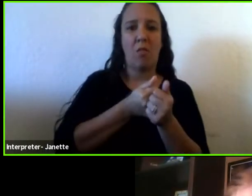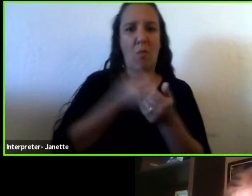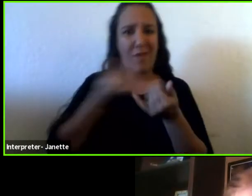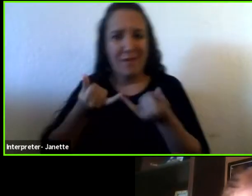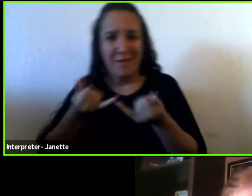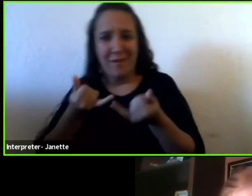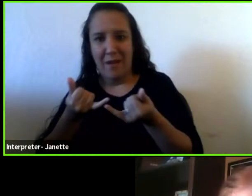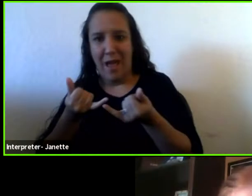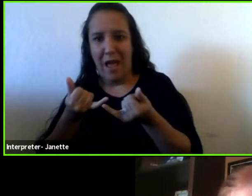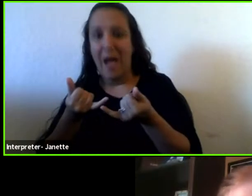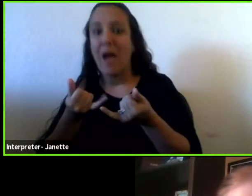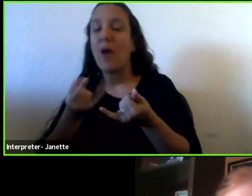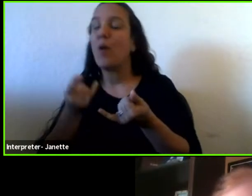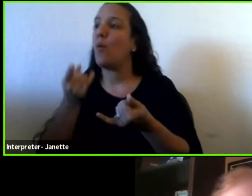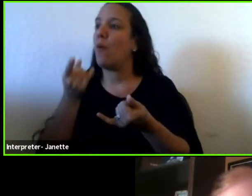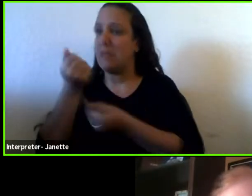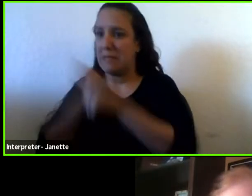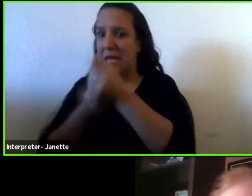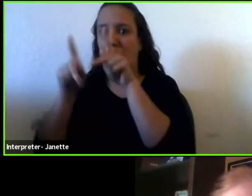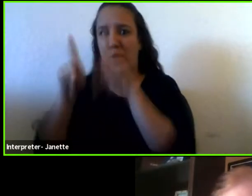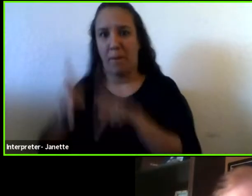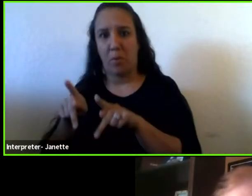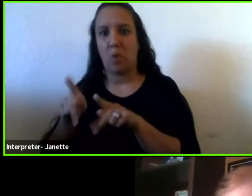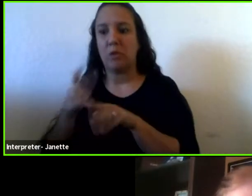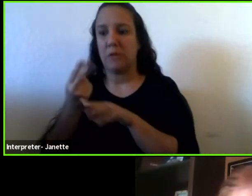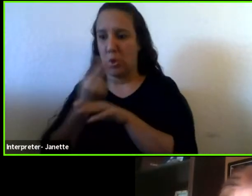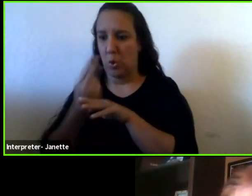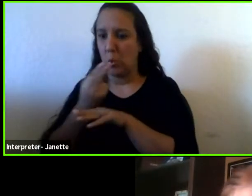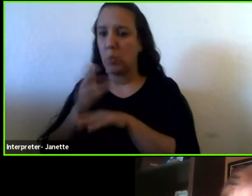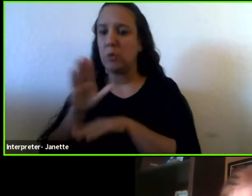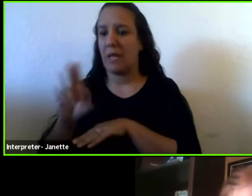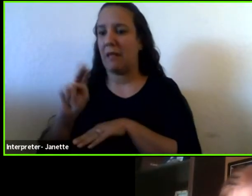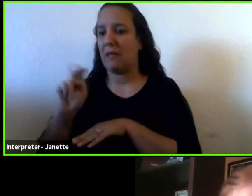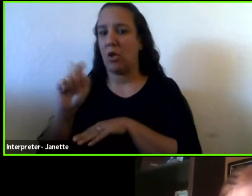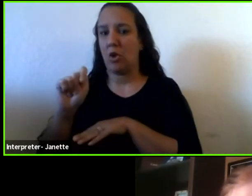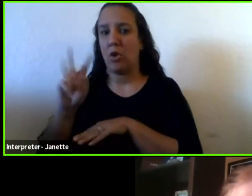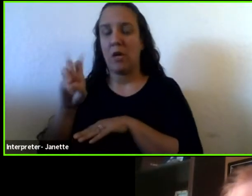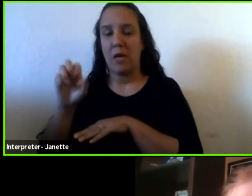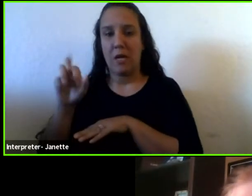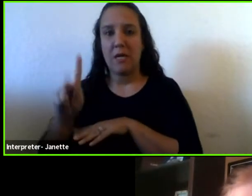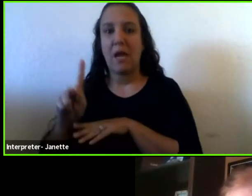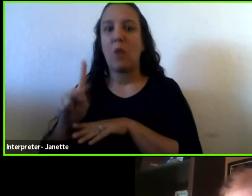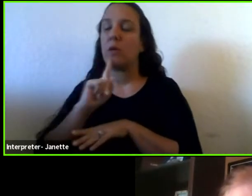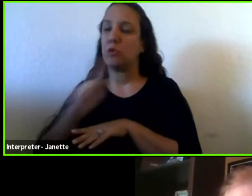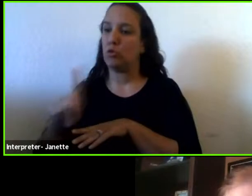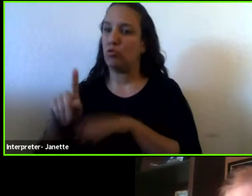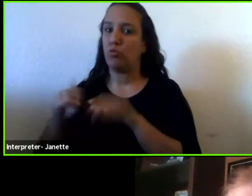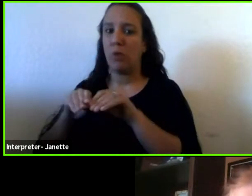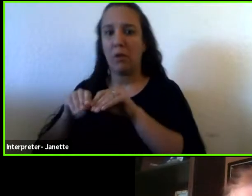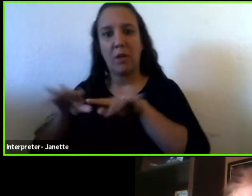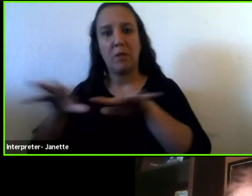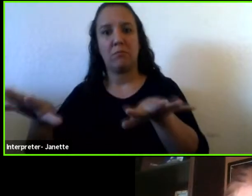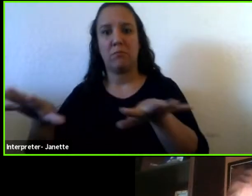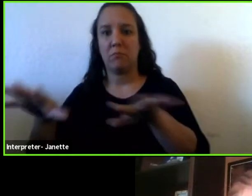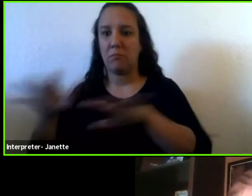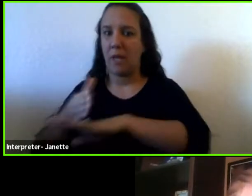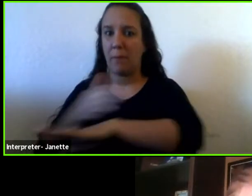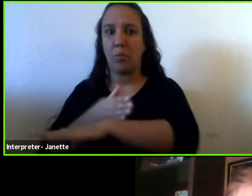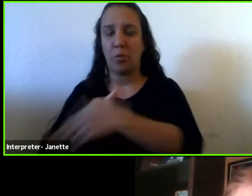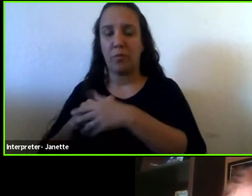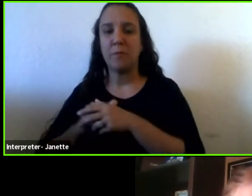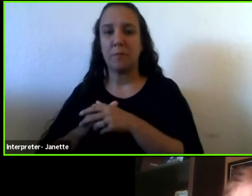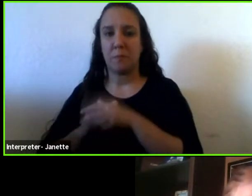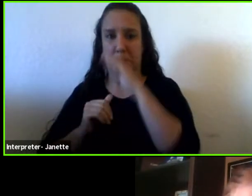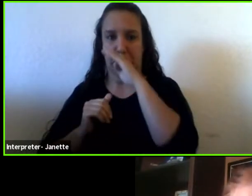about every sales professional leveraging their networks for warm introductions and referrals. And Steve Brimo's a great example of that, a